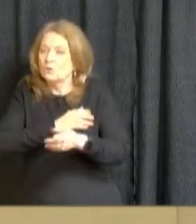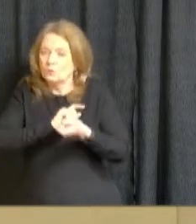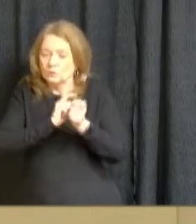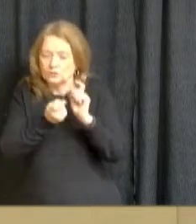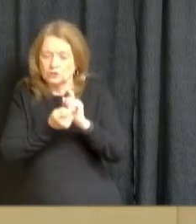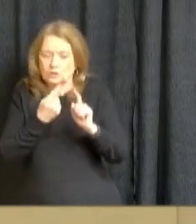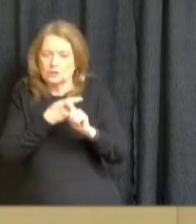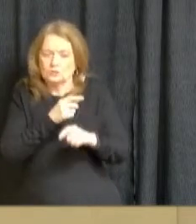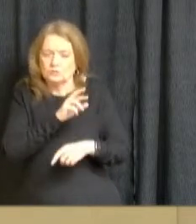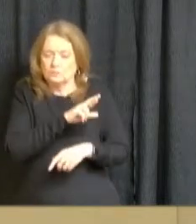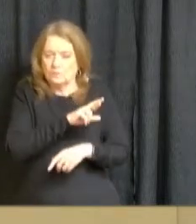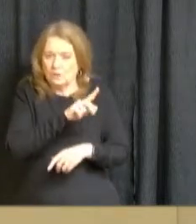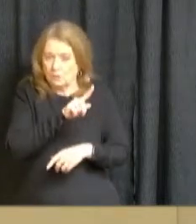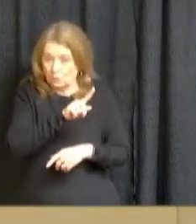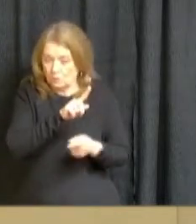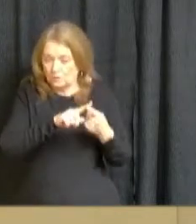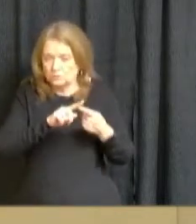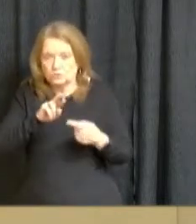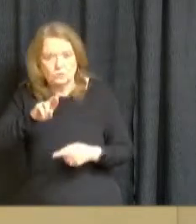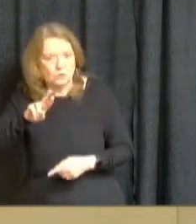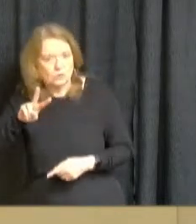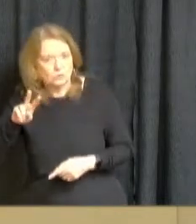R1 to R2A.